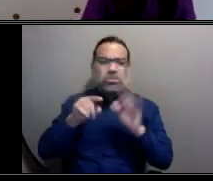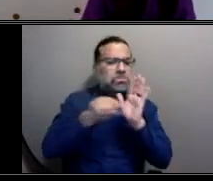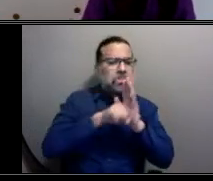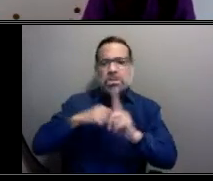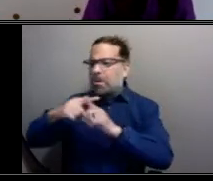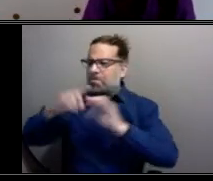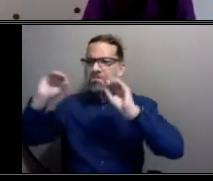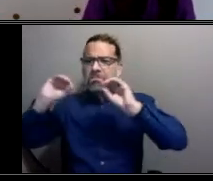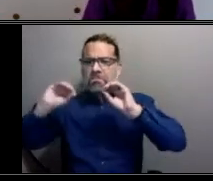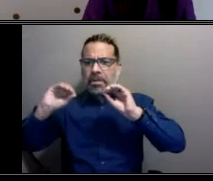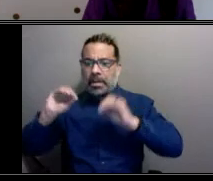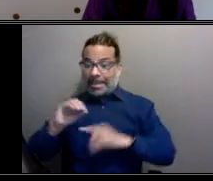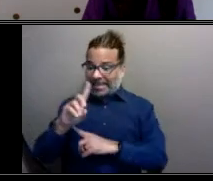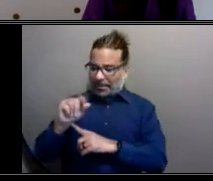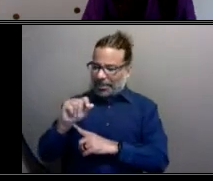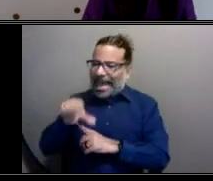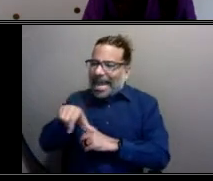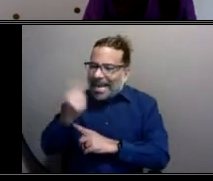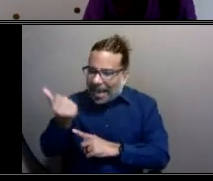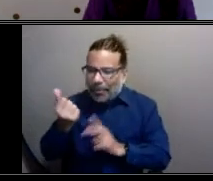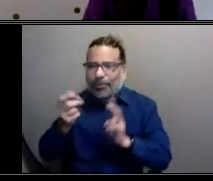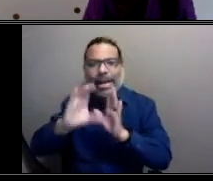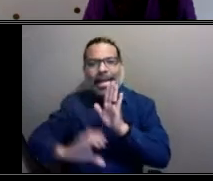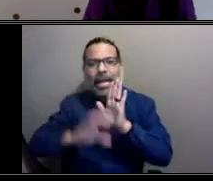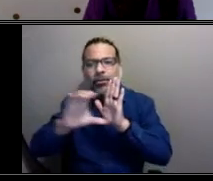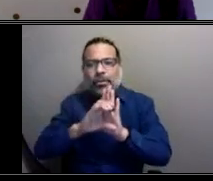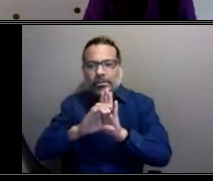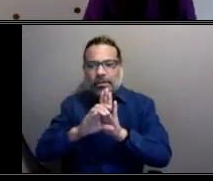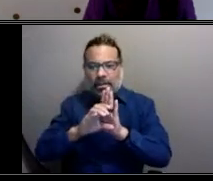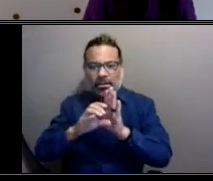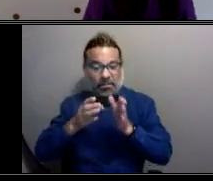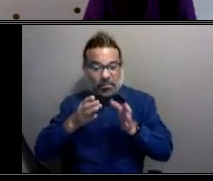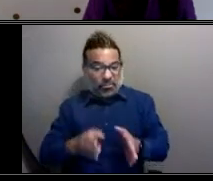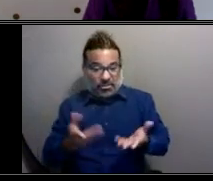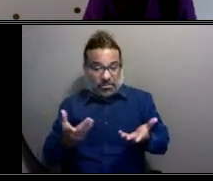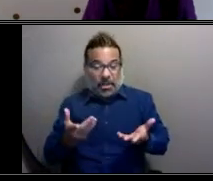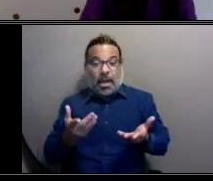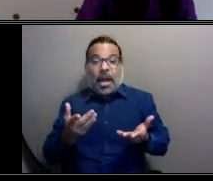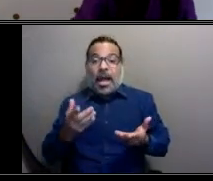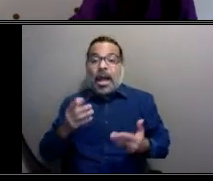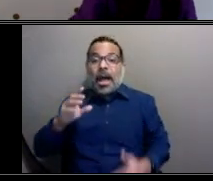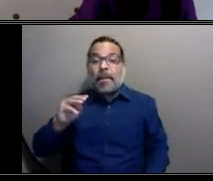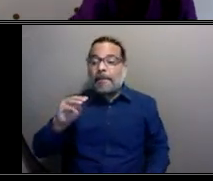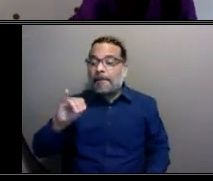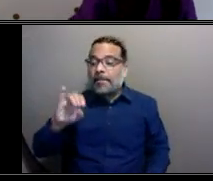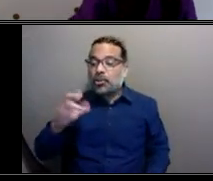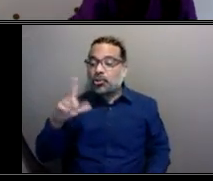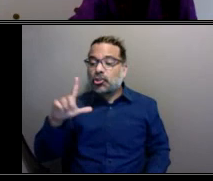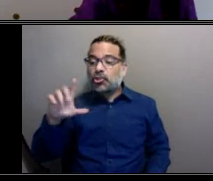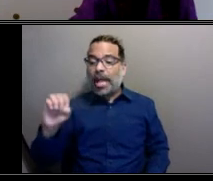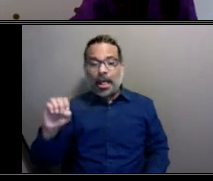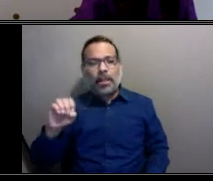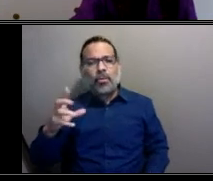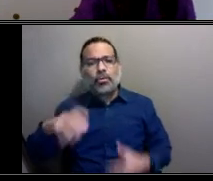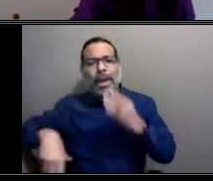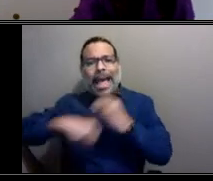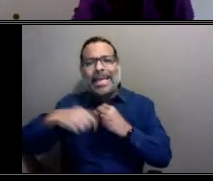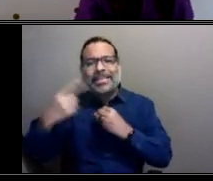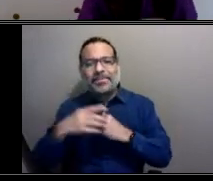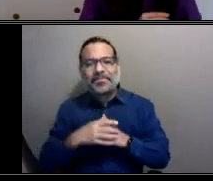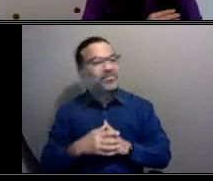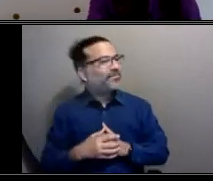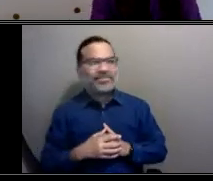way. Disability is just another characteristic of who we are. And Michelle, did you want to add anything? No,